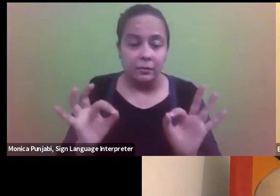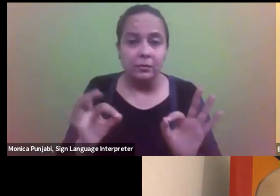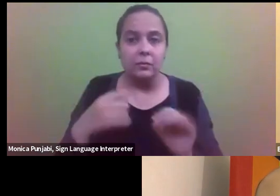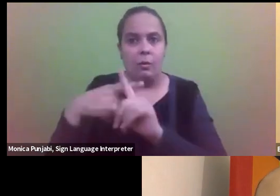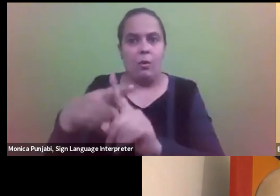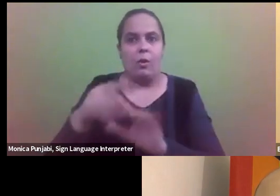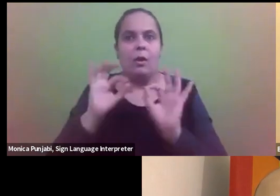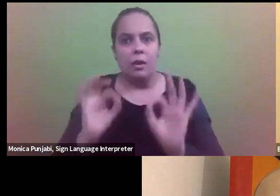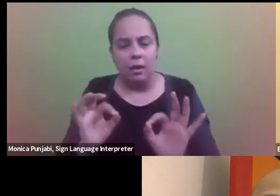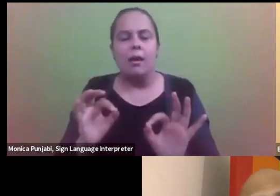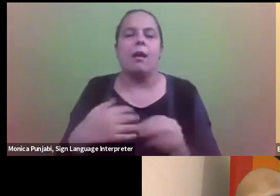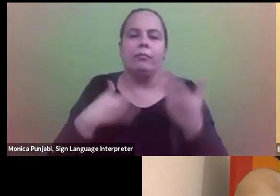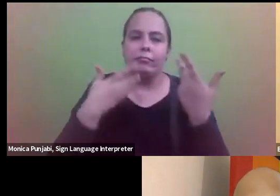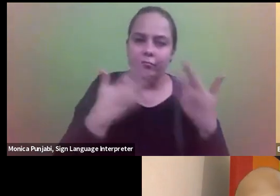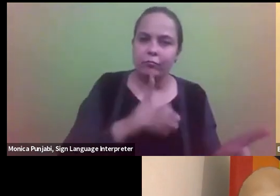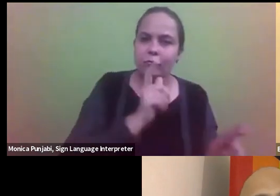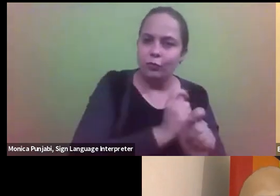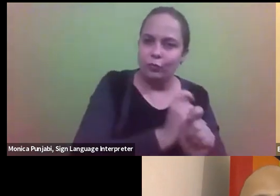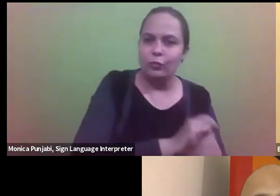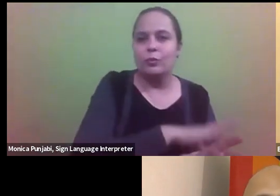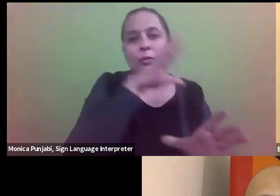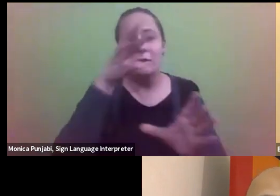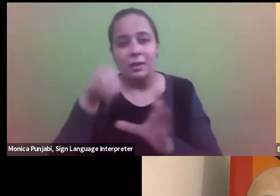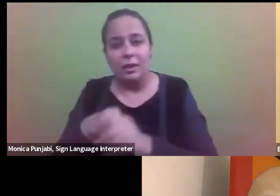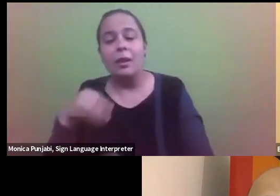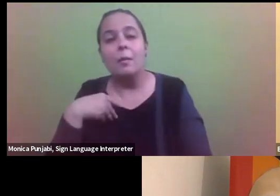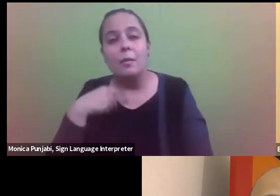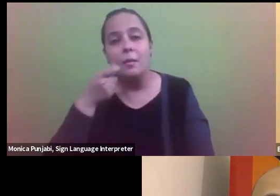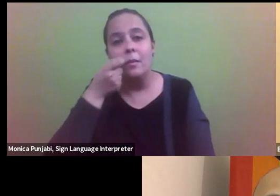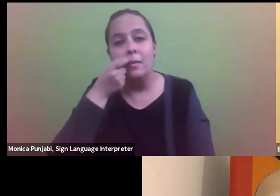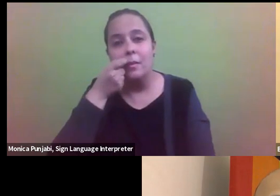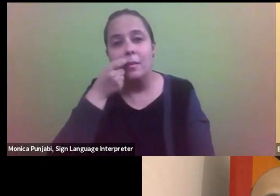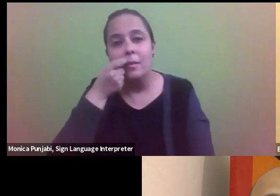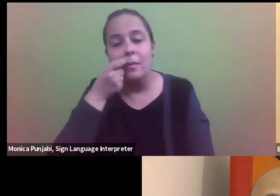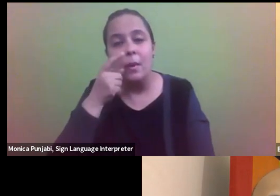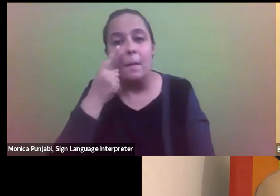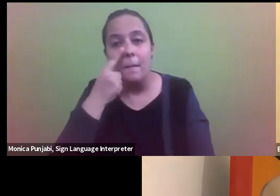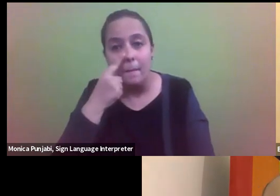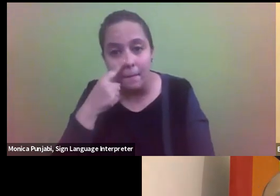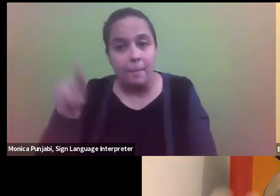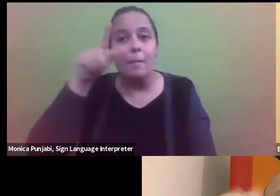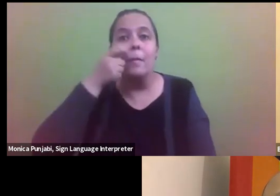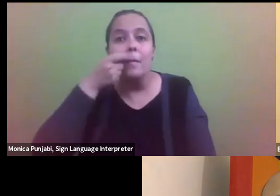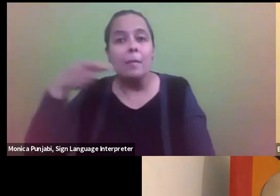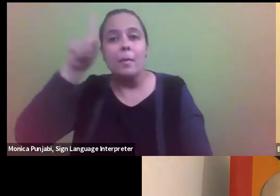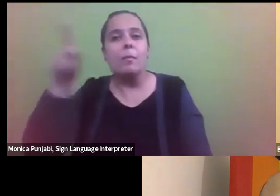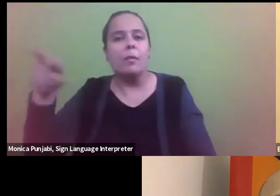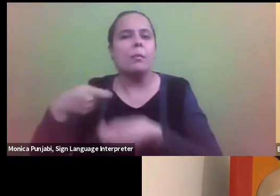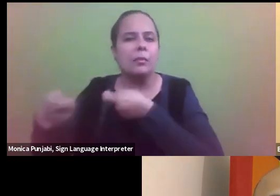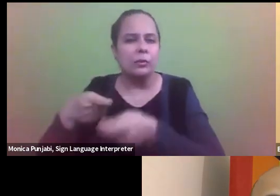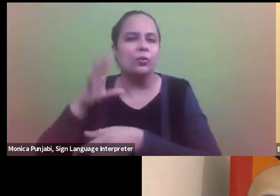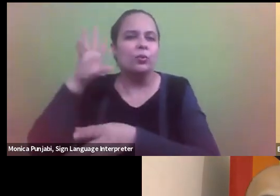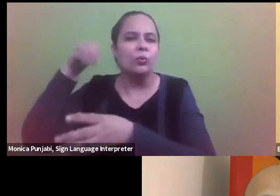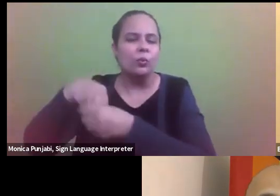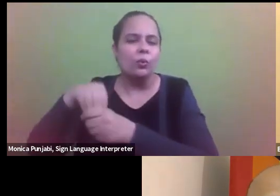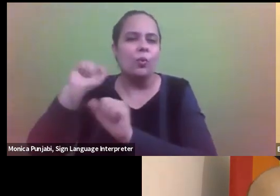a small business that my maternal grandfather had put up and ensured that while expanding it, the concepts of all of